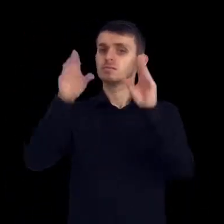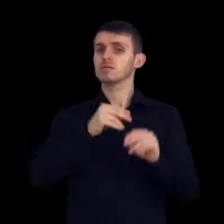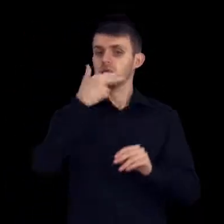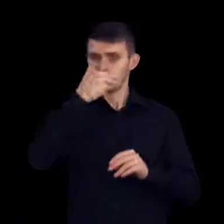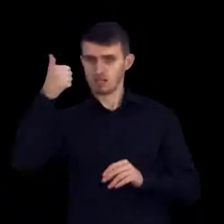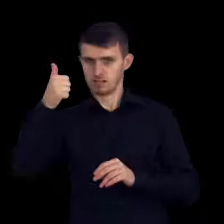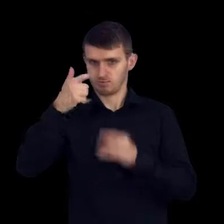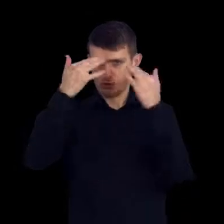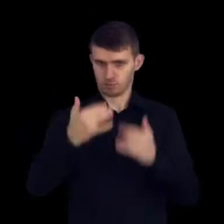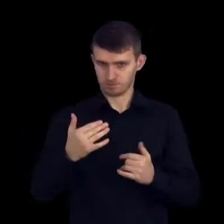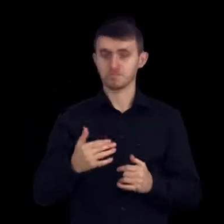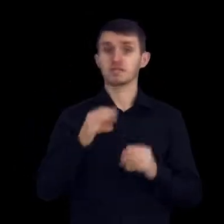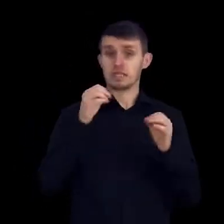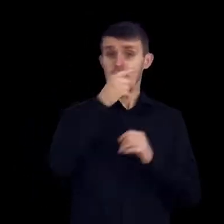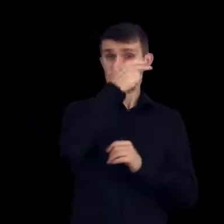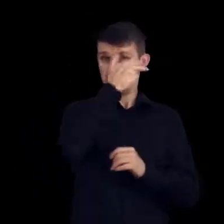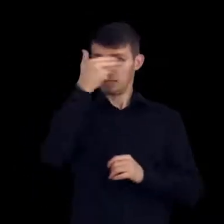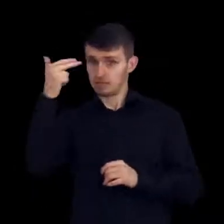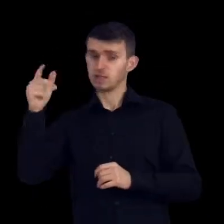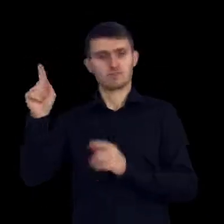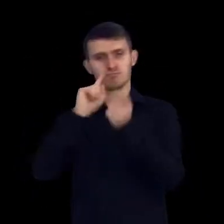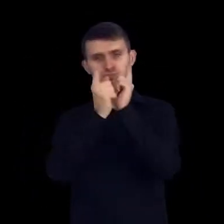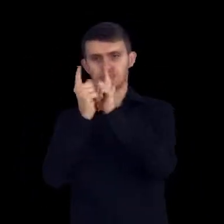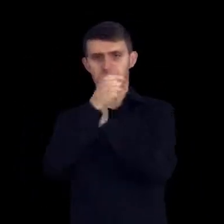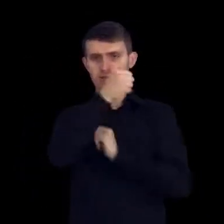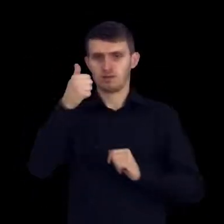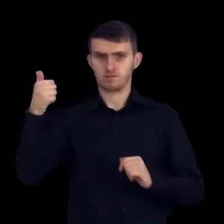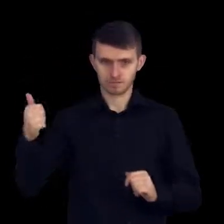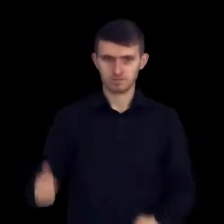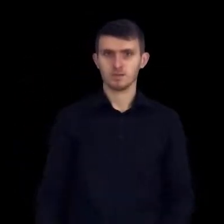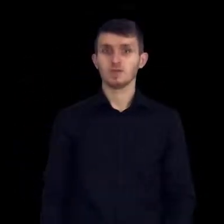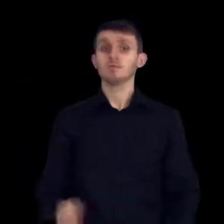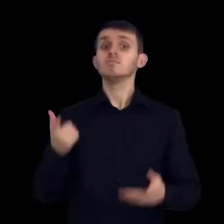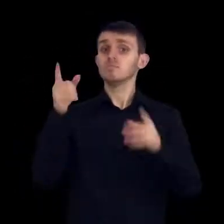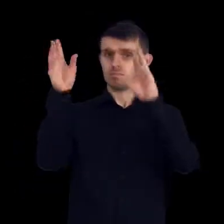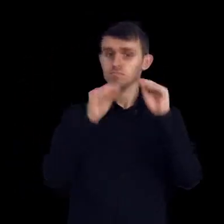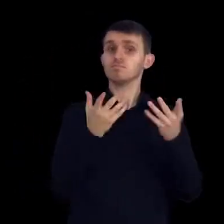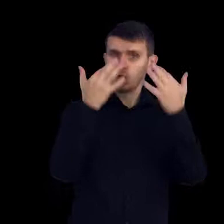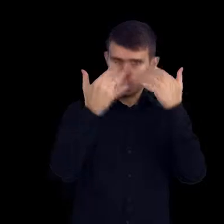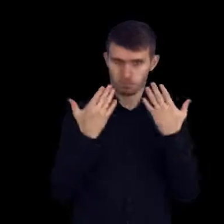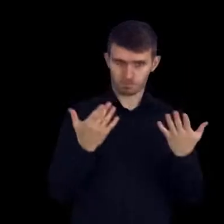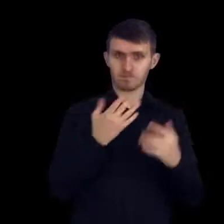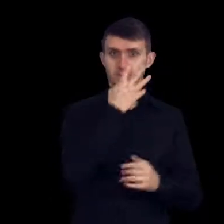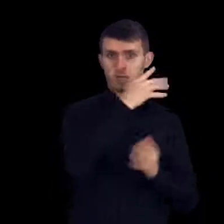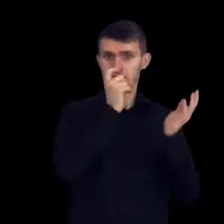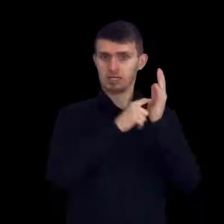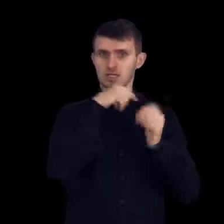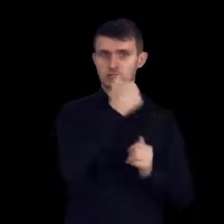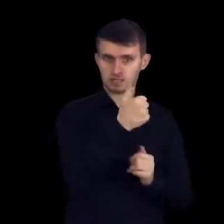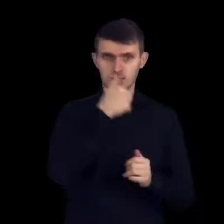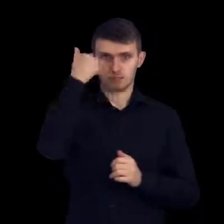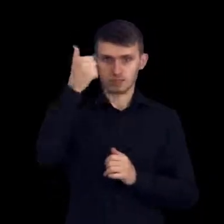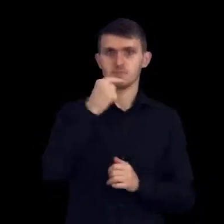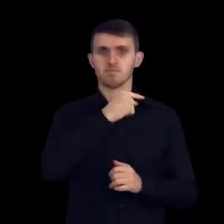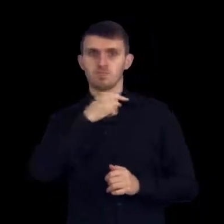let's do n equals 1 first. So every place we see an n, let's put a 1 in there. So this is equal to 4 times 1